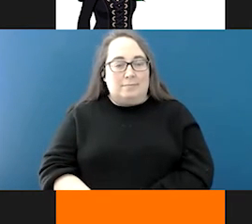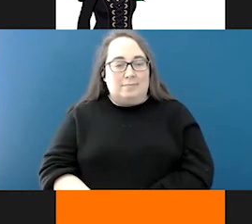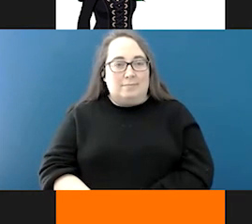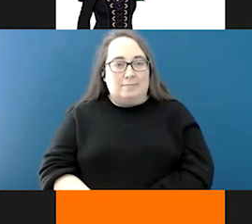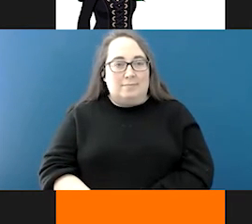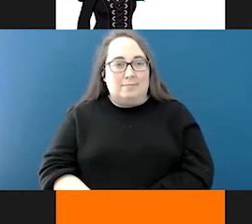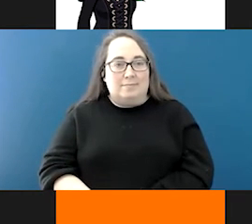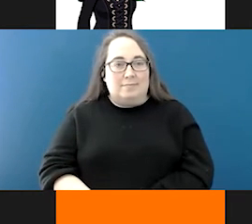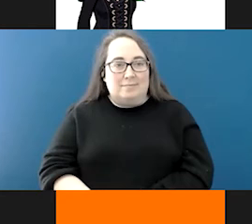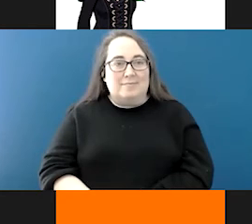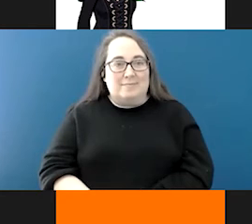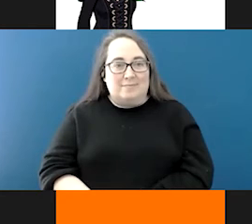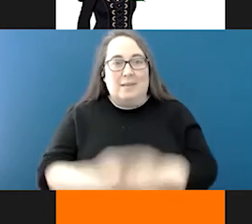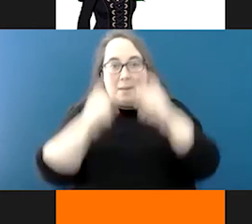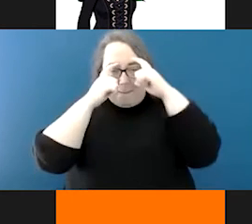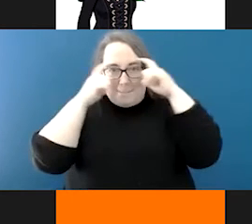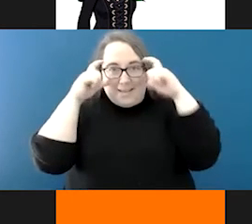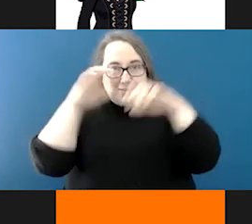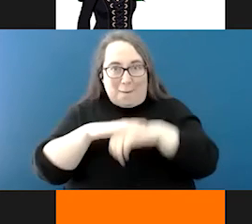Yeah, so this is the mask on me.